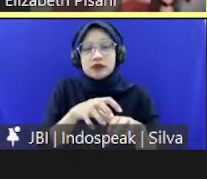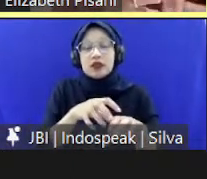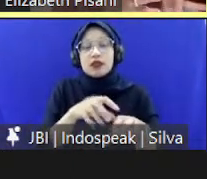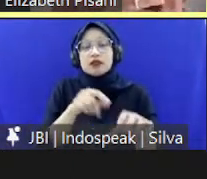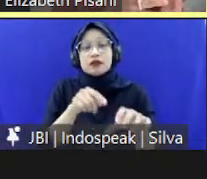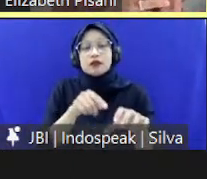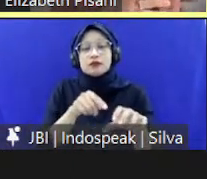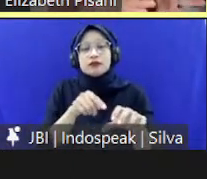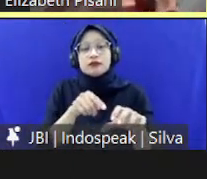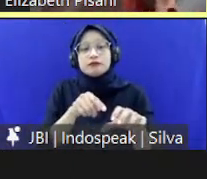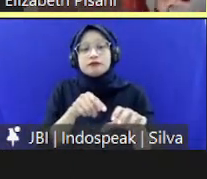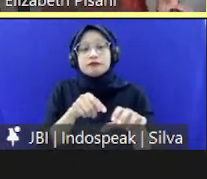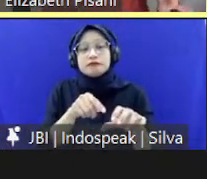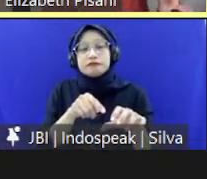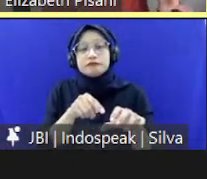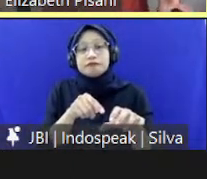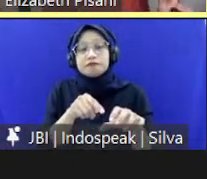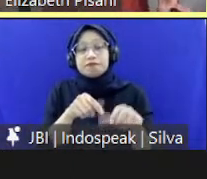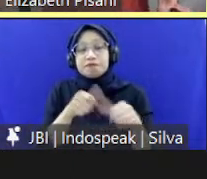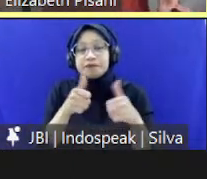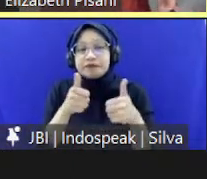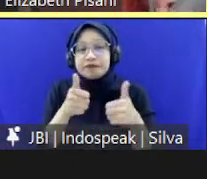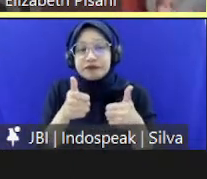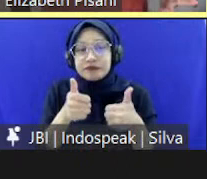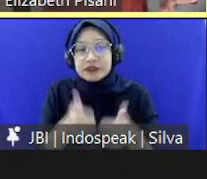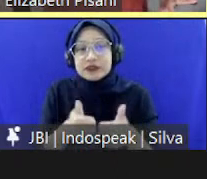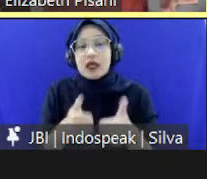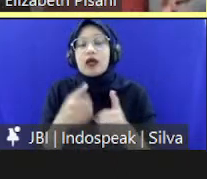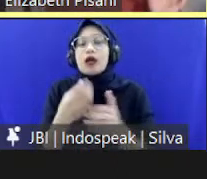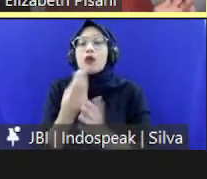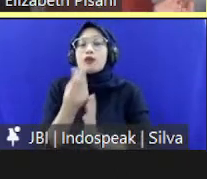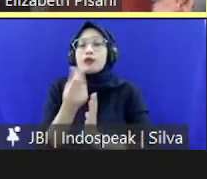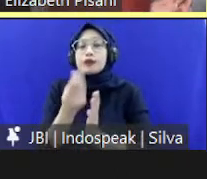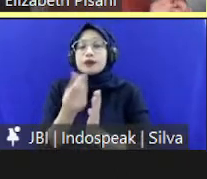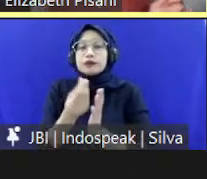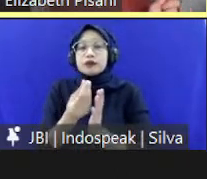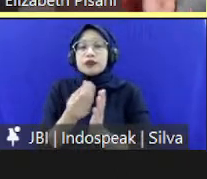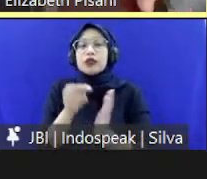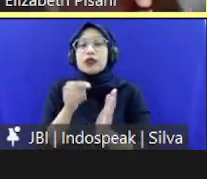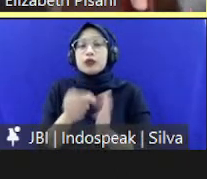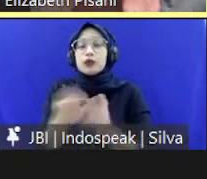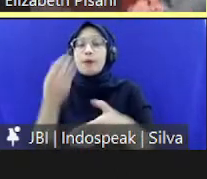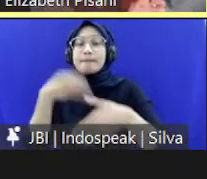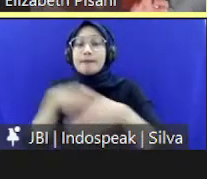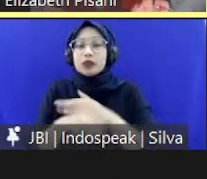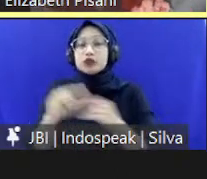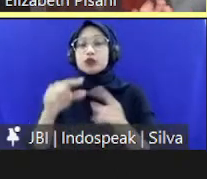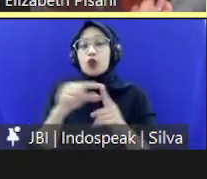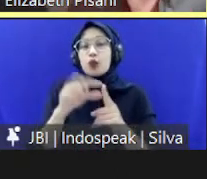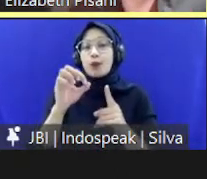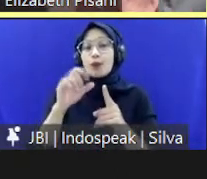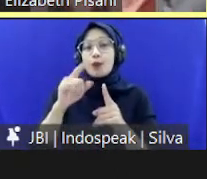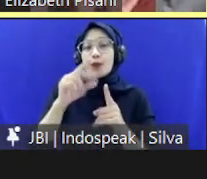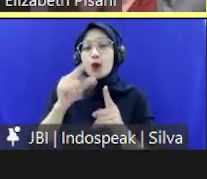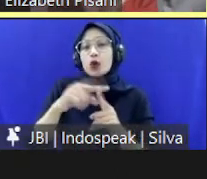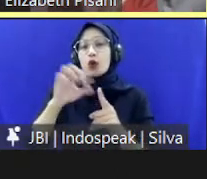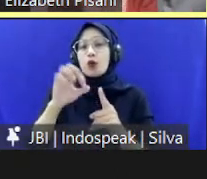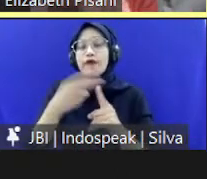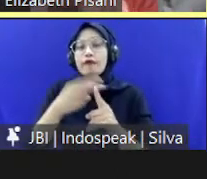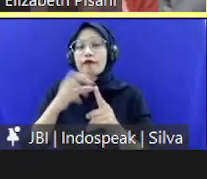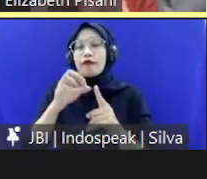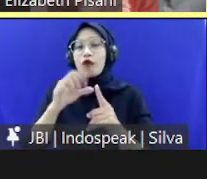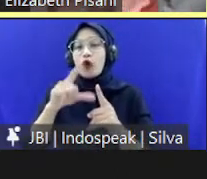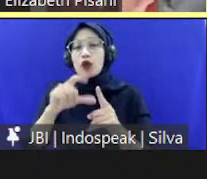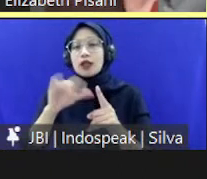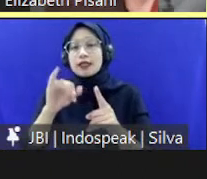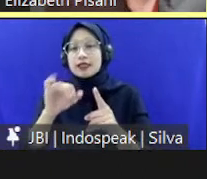You can amortize your cost over a whole portfolio, including higher prices. Now, I know I'm at time, but I want to